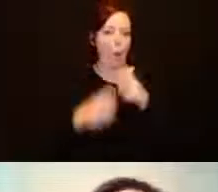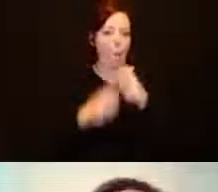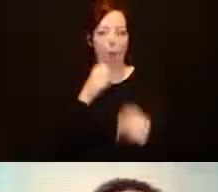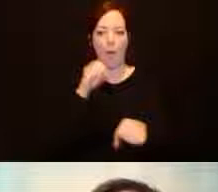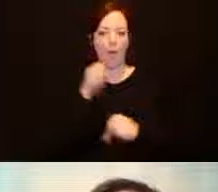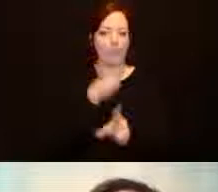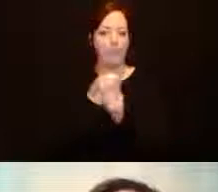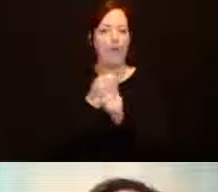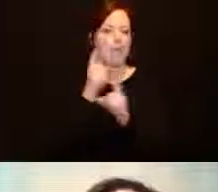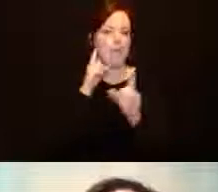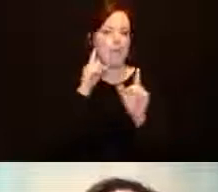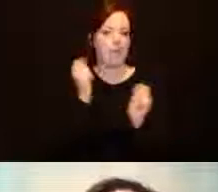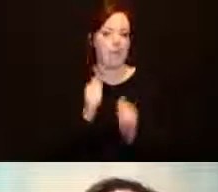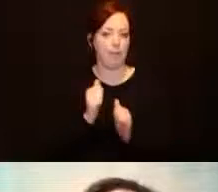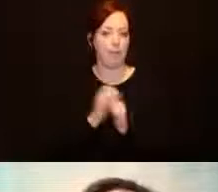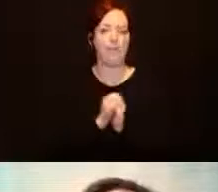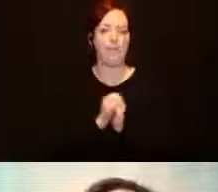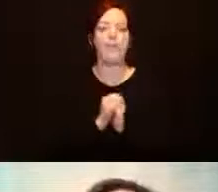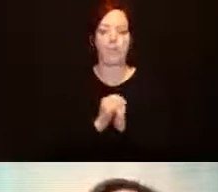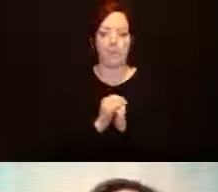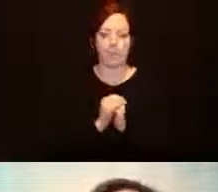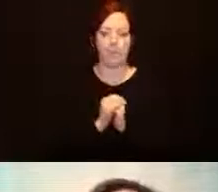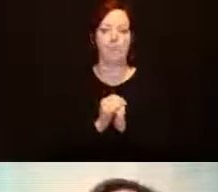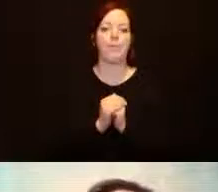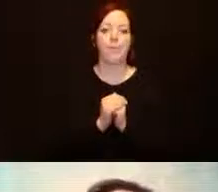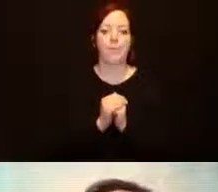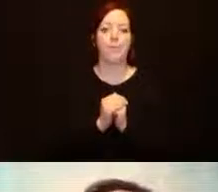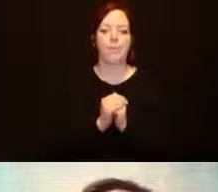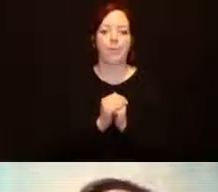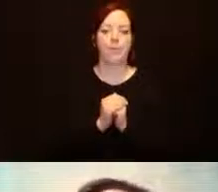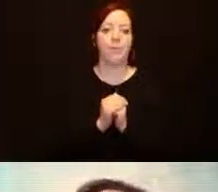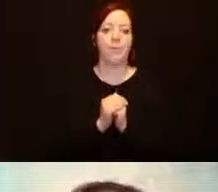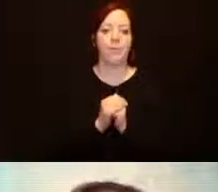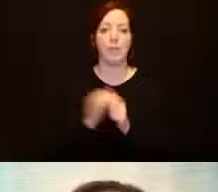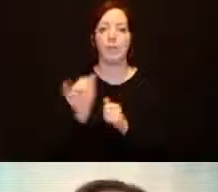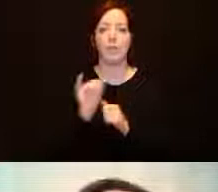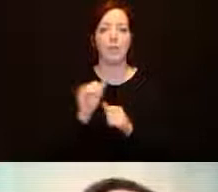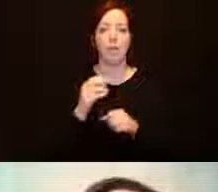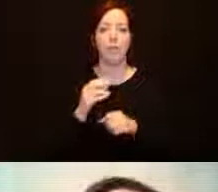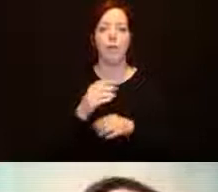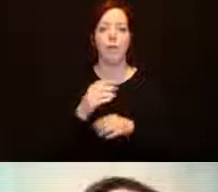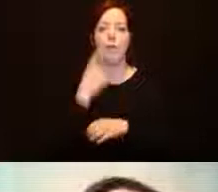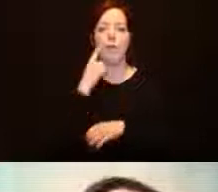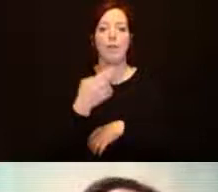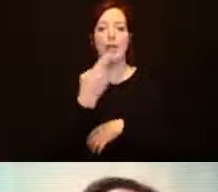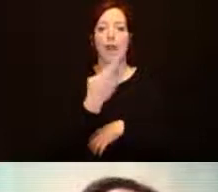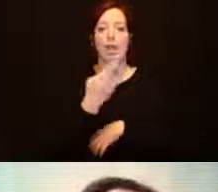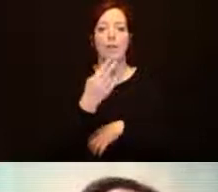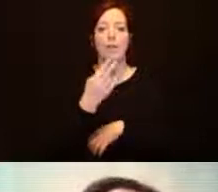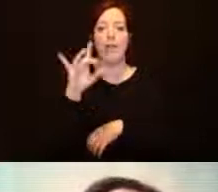another norm, the 871, for the amplifications that we have been using